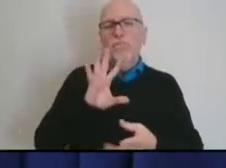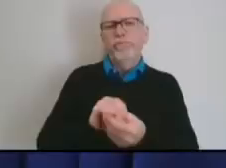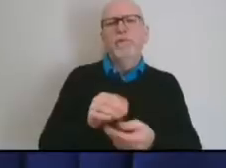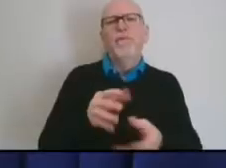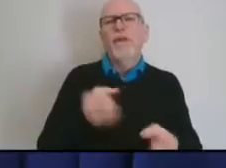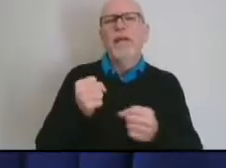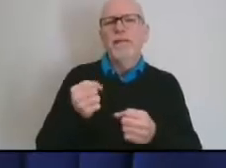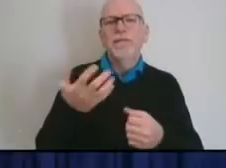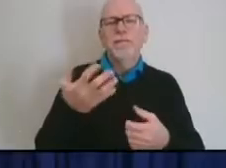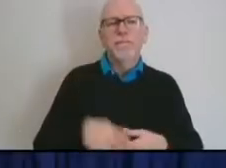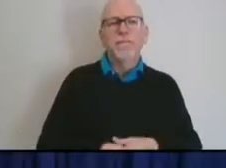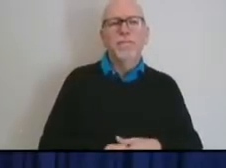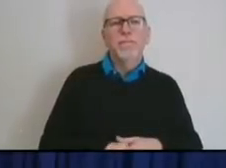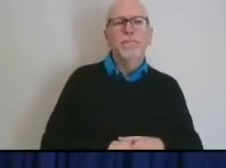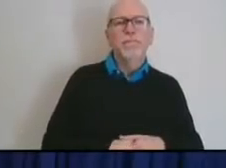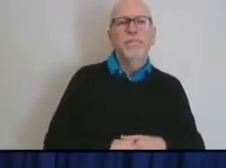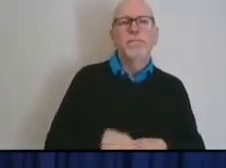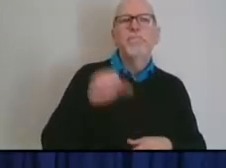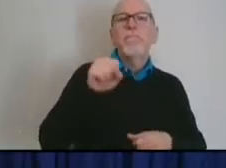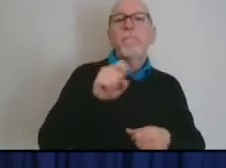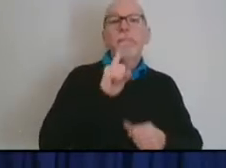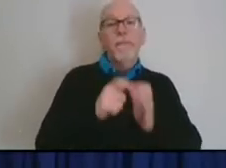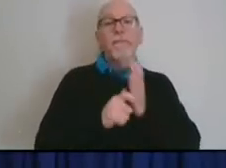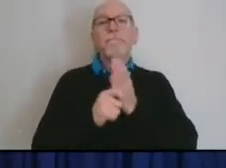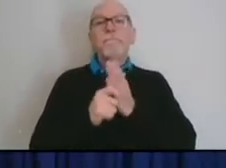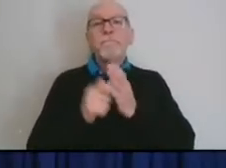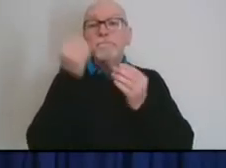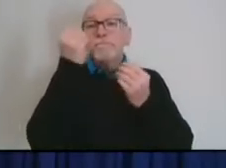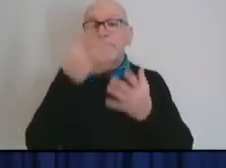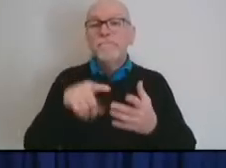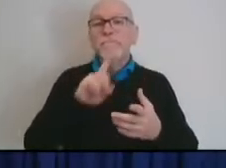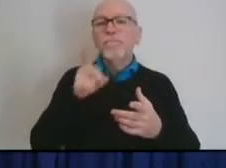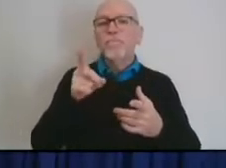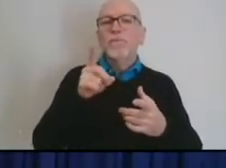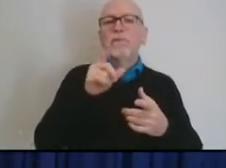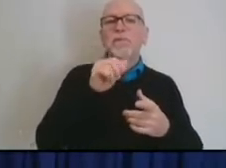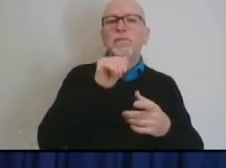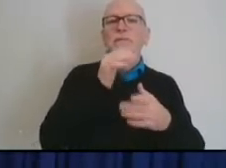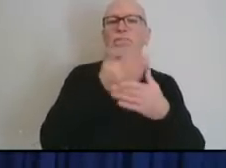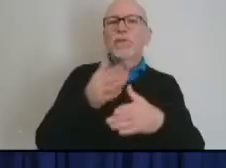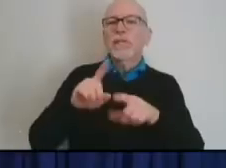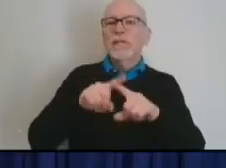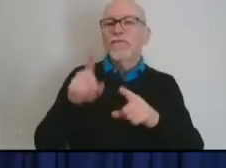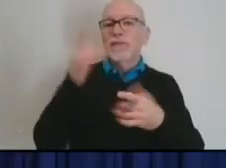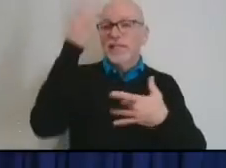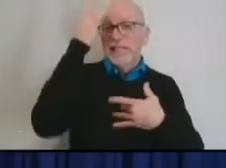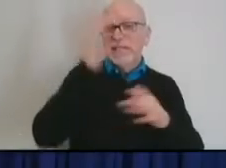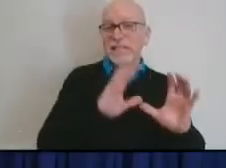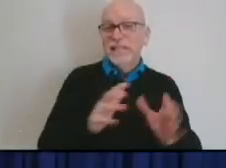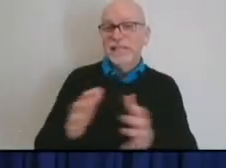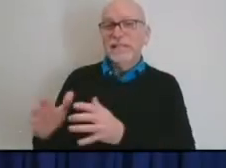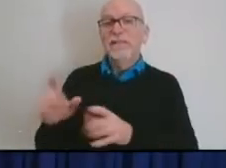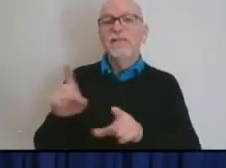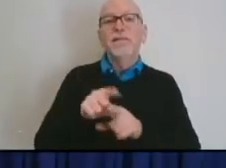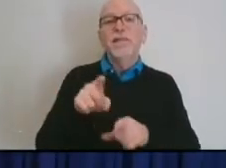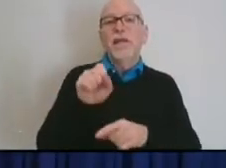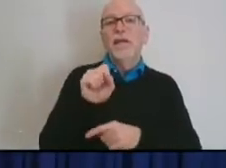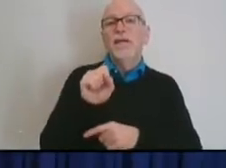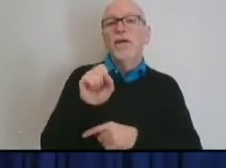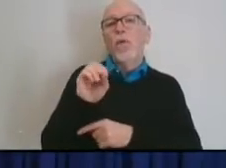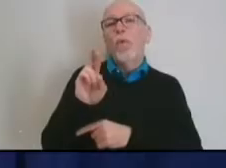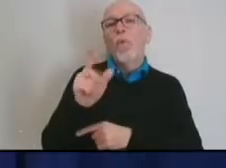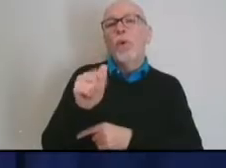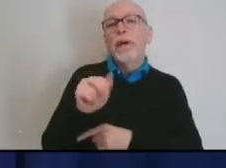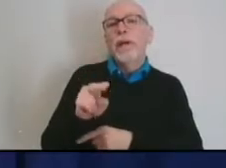population numbers. So the literature really does break down different disease entities, as I mentioned earlier, solid organ transplant